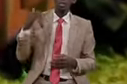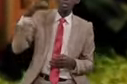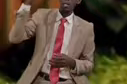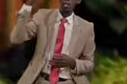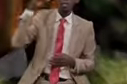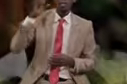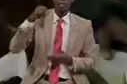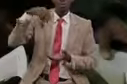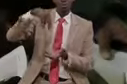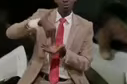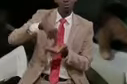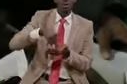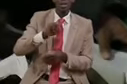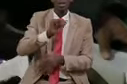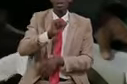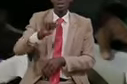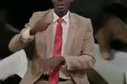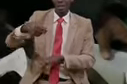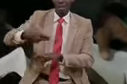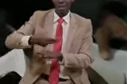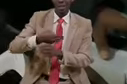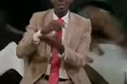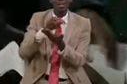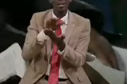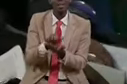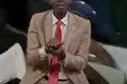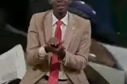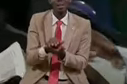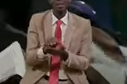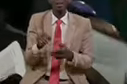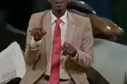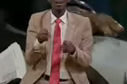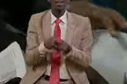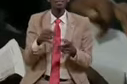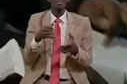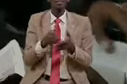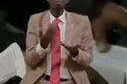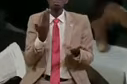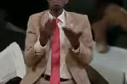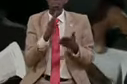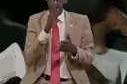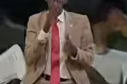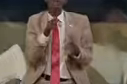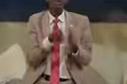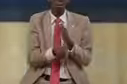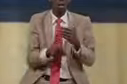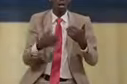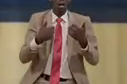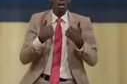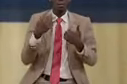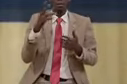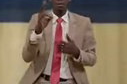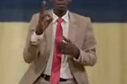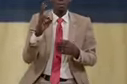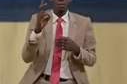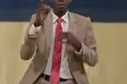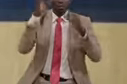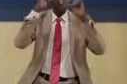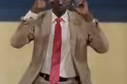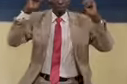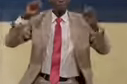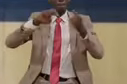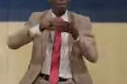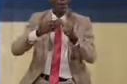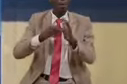a lamb, as each it had been slain, having seven horns, perfect power,